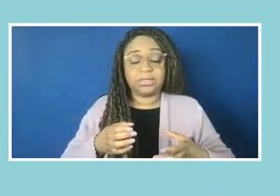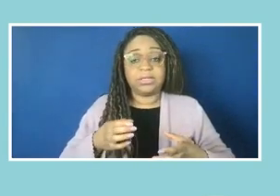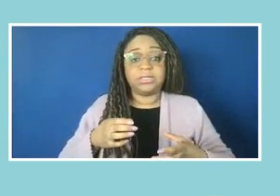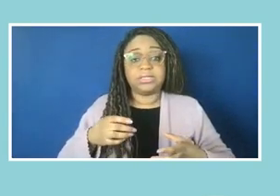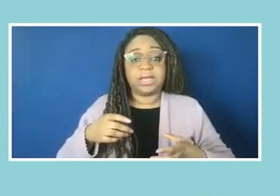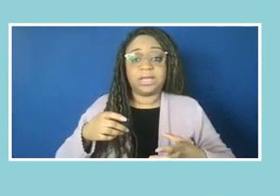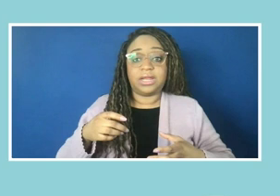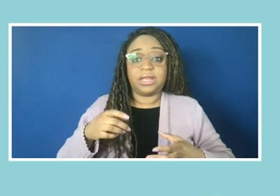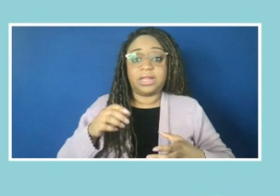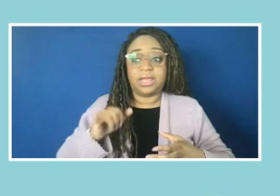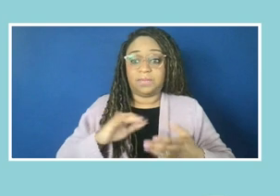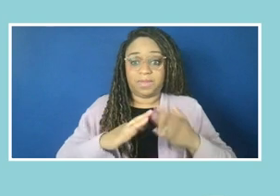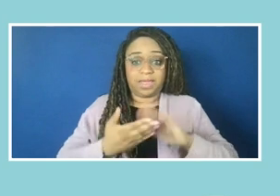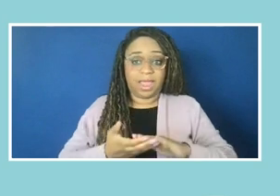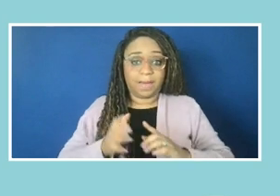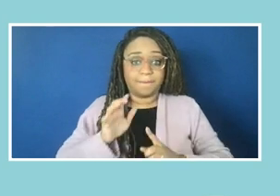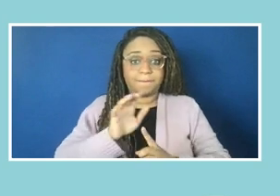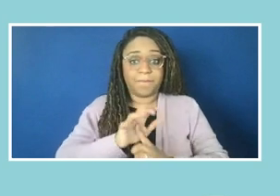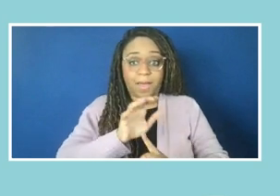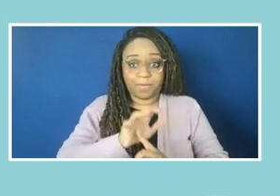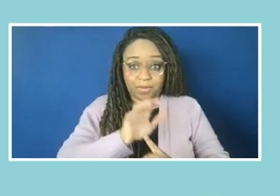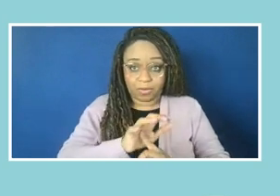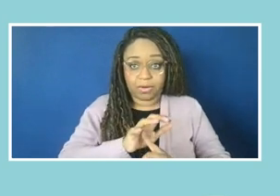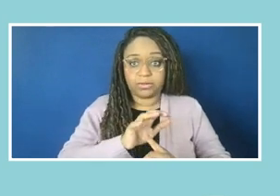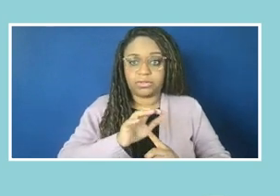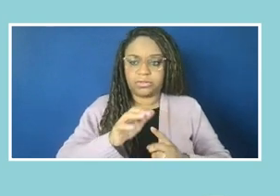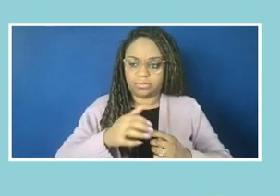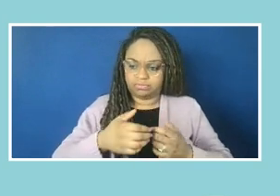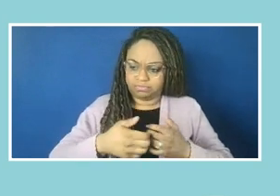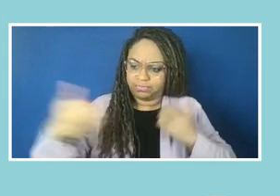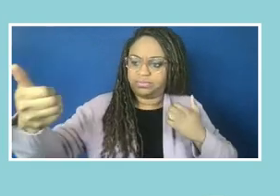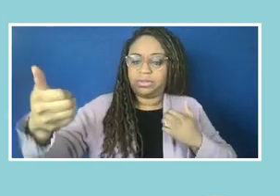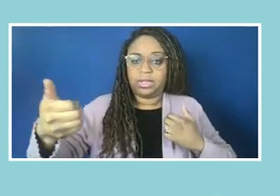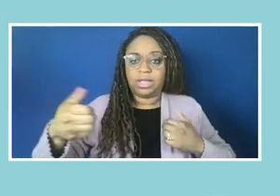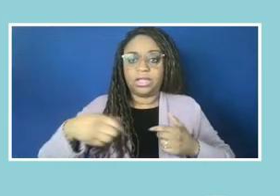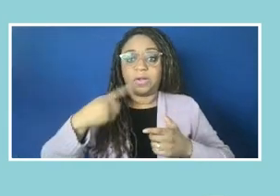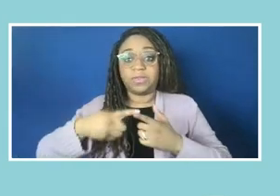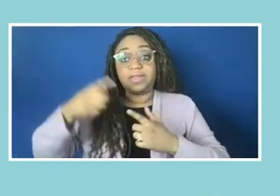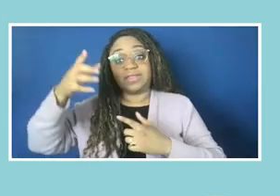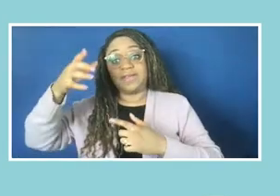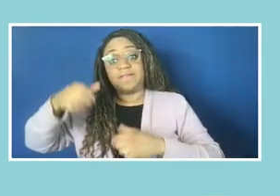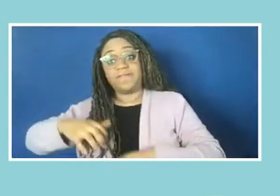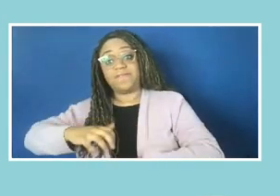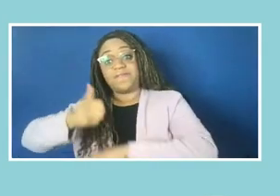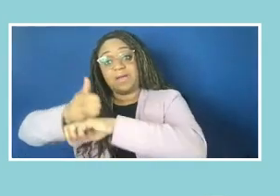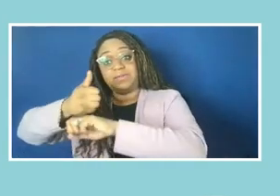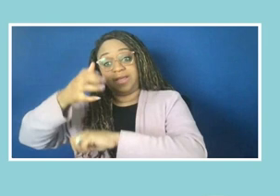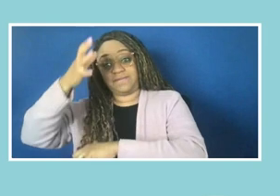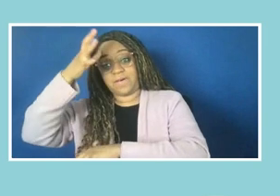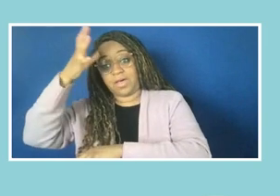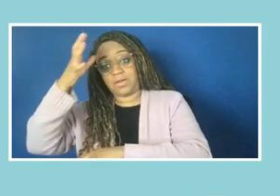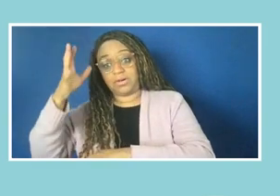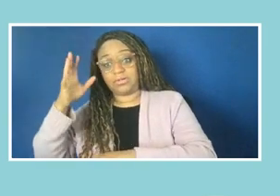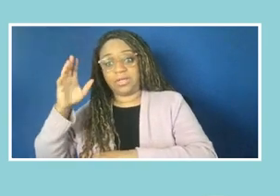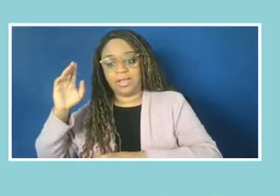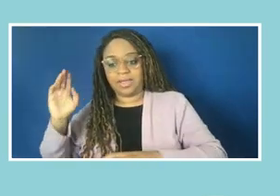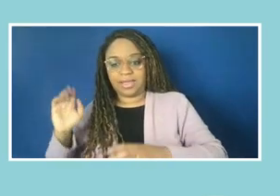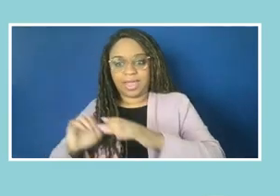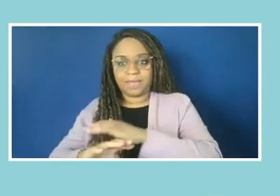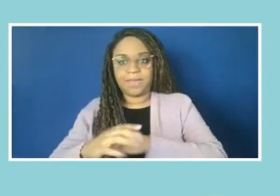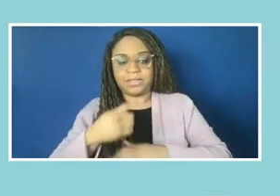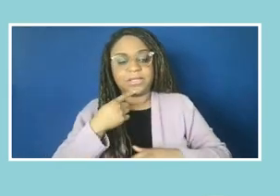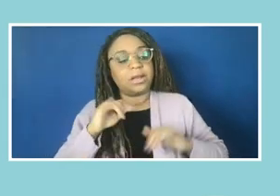along comes the so-called founding fathers who say, yep, here's our opportunity. We can seize upon this and make it our